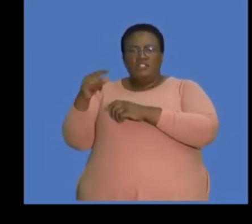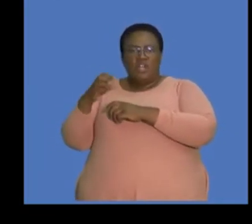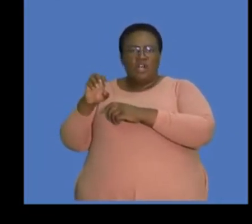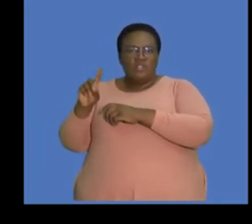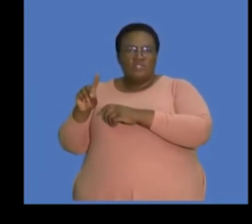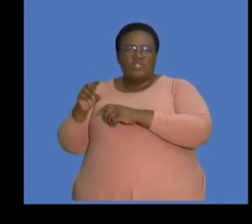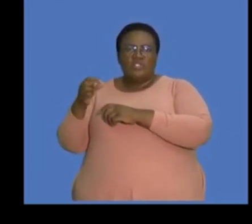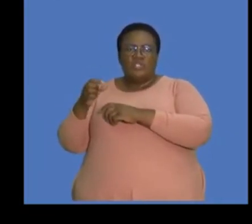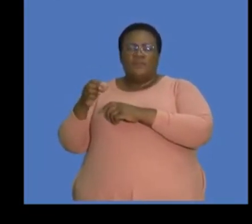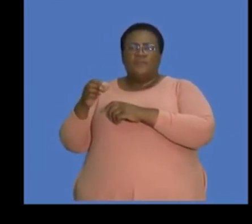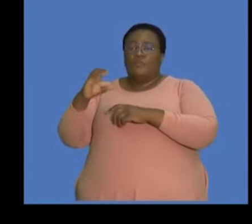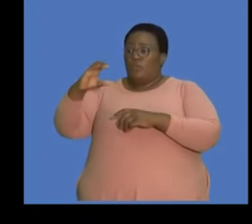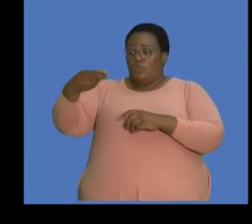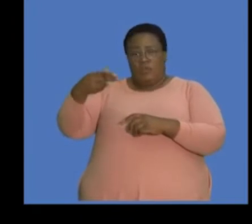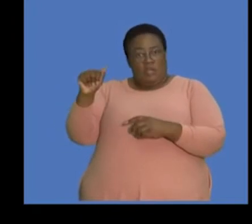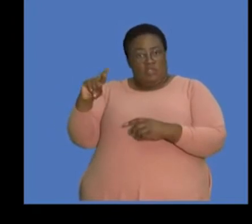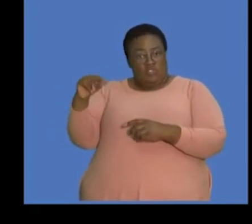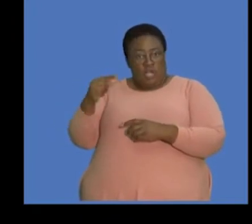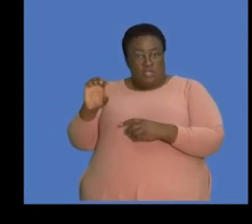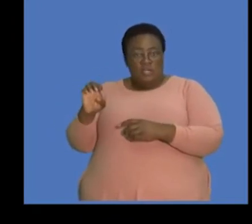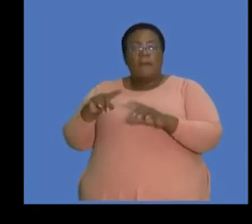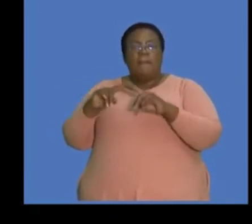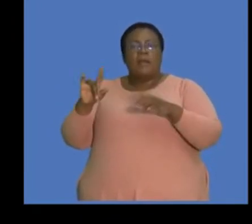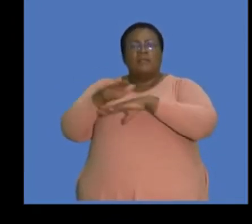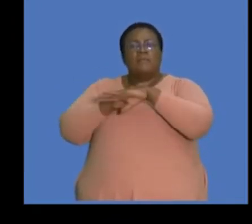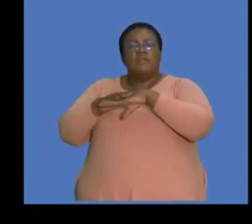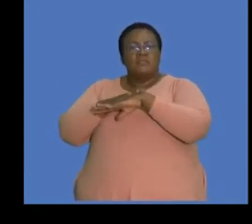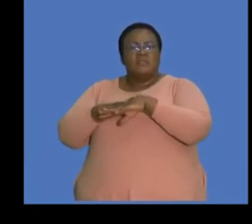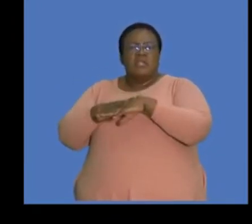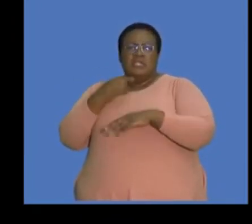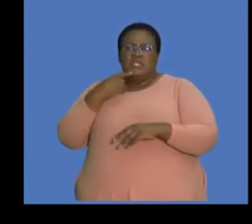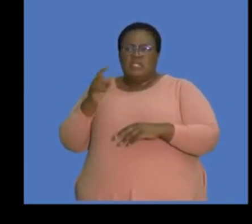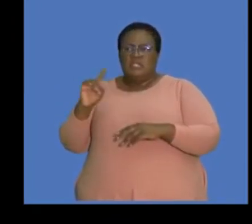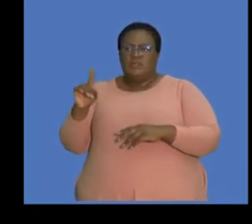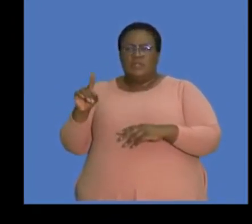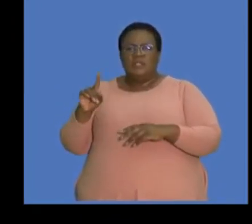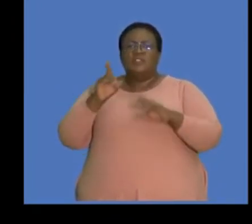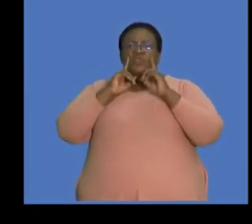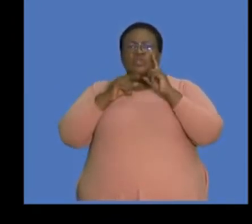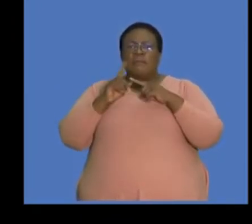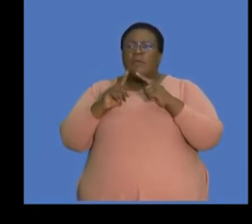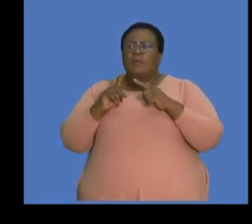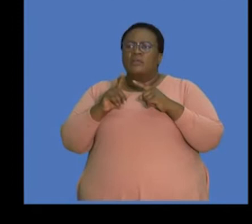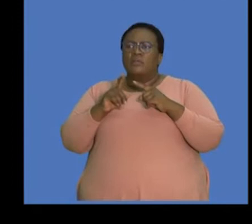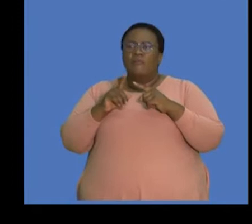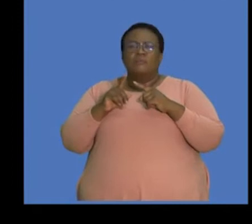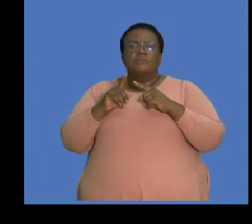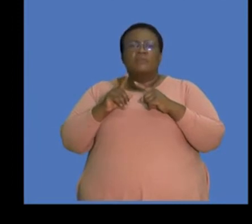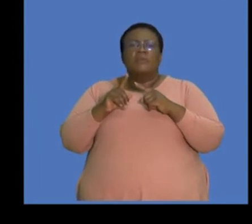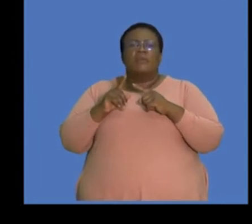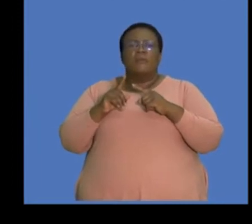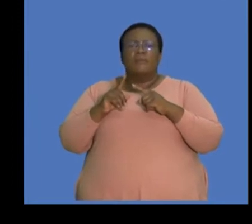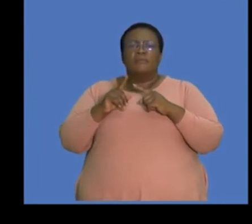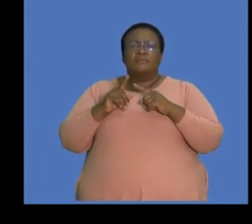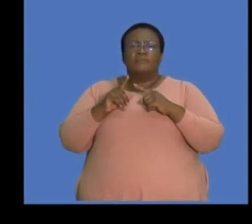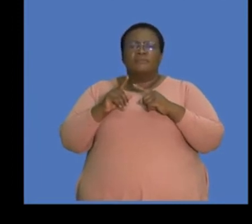know, it goes on and on, but basically the long and short of it, it suggests that it talks about stationary